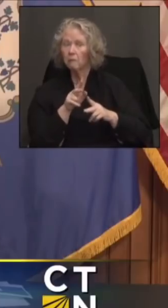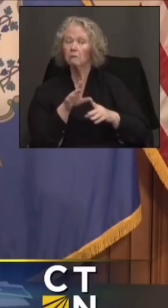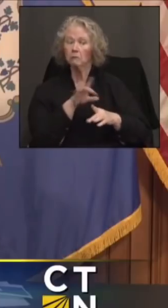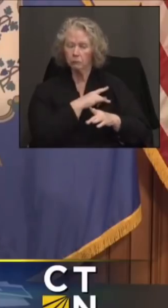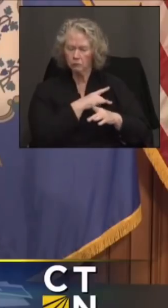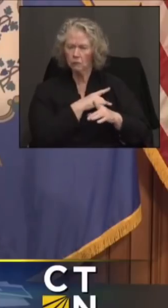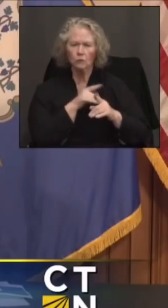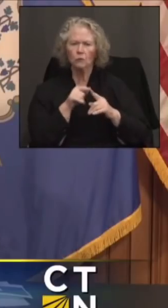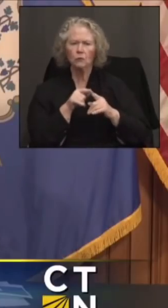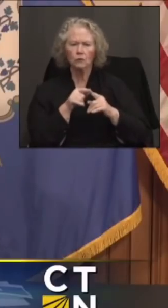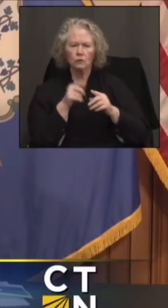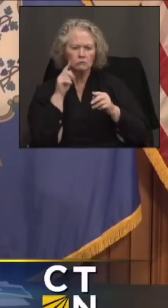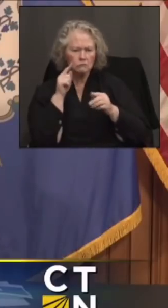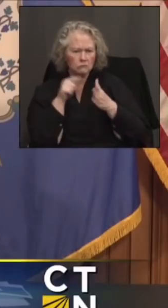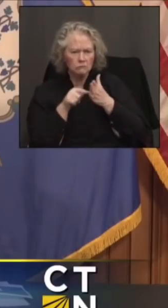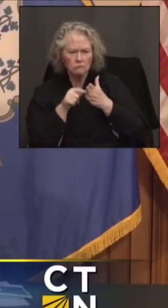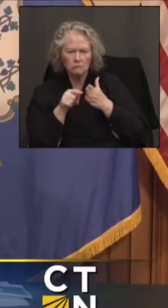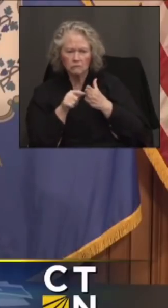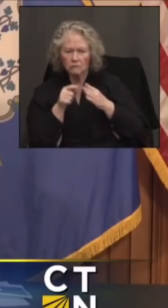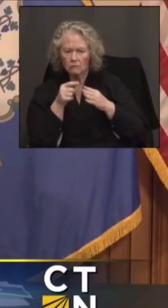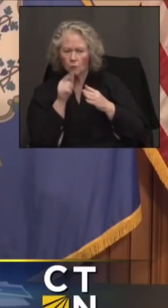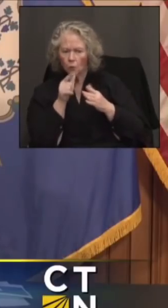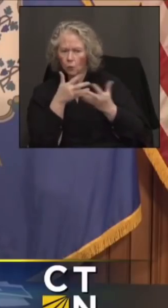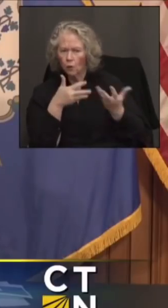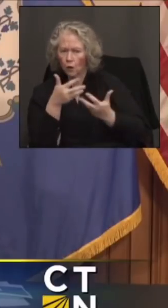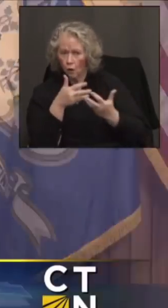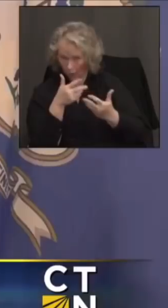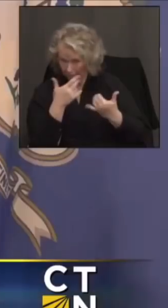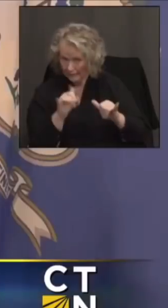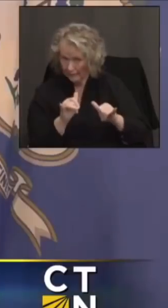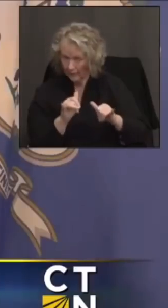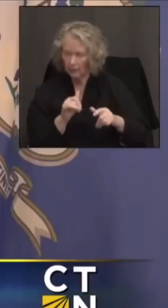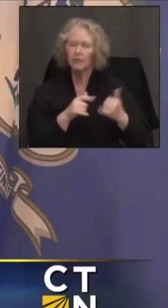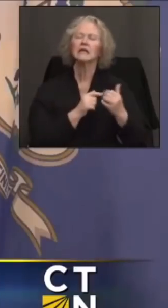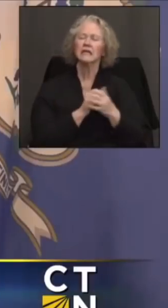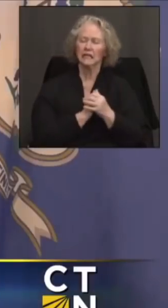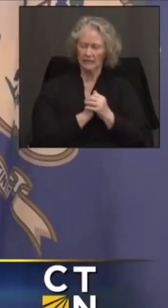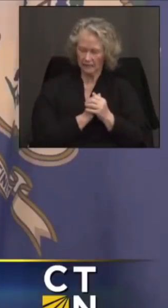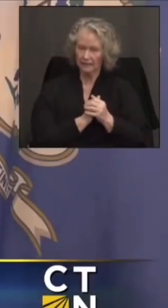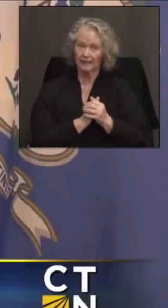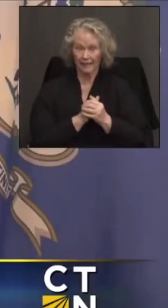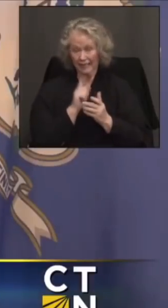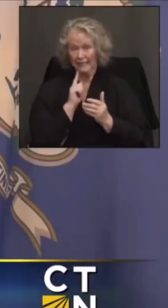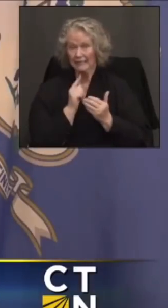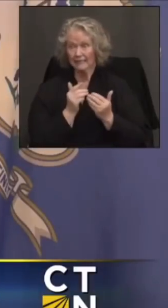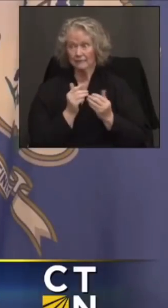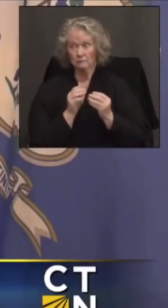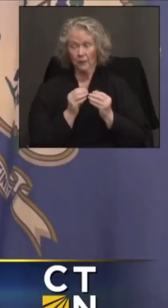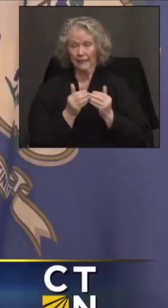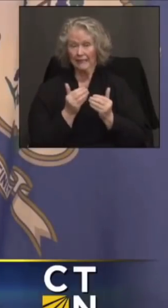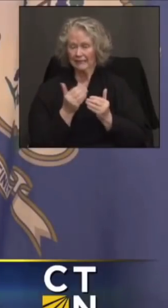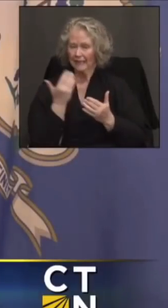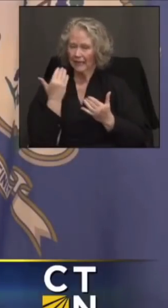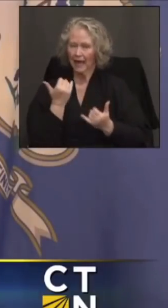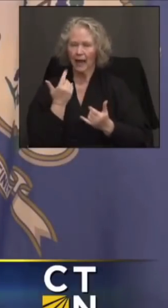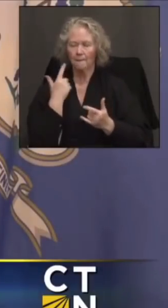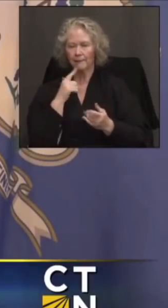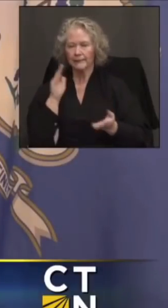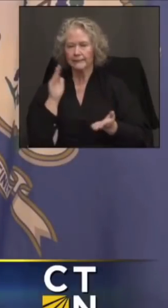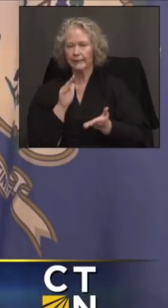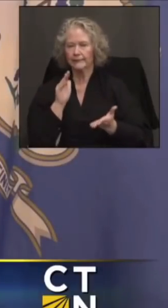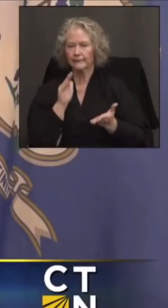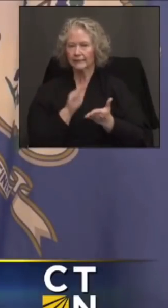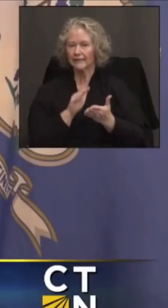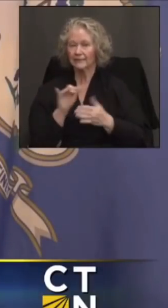still having, a lot of spread? We are doing contact tracing. It's easier when you have, fewer